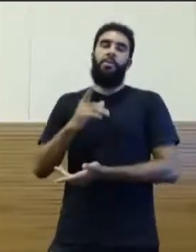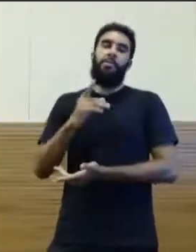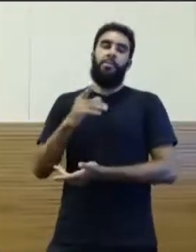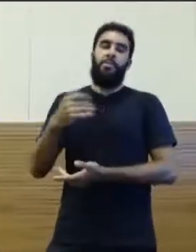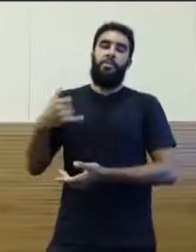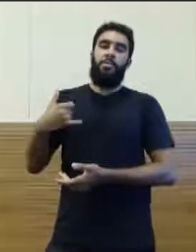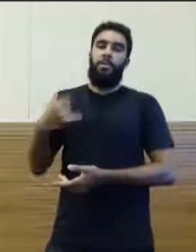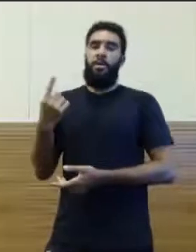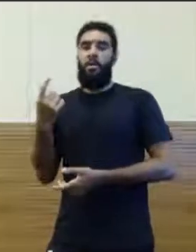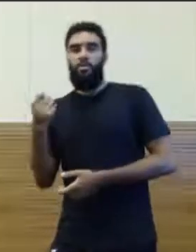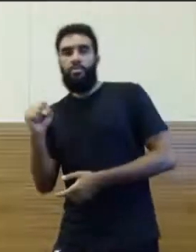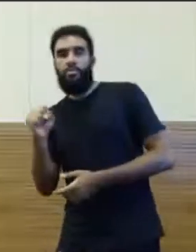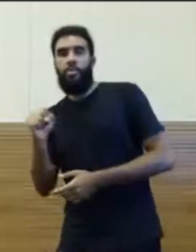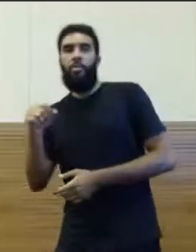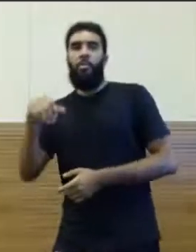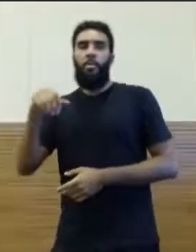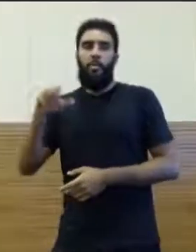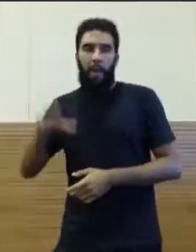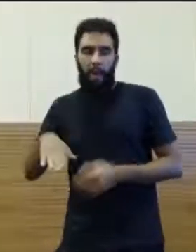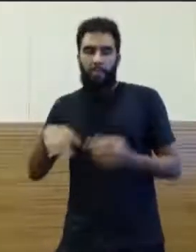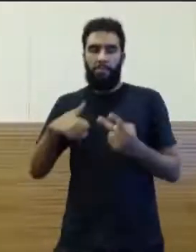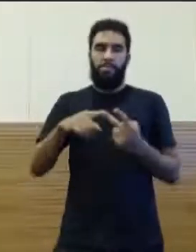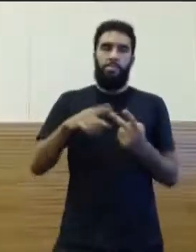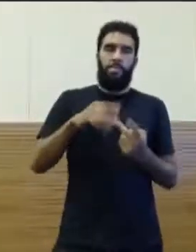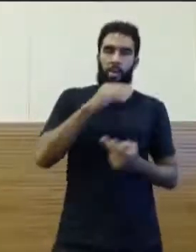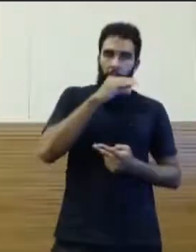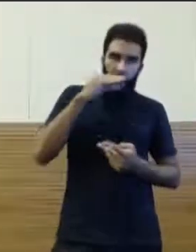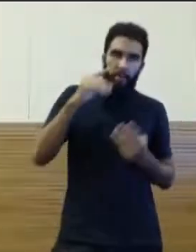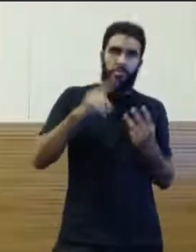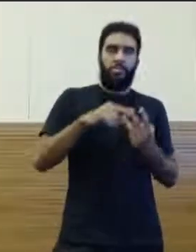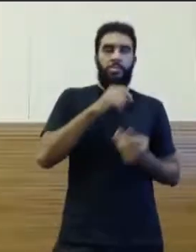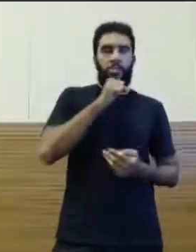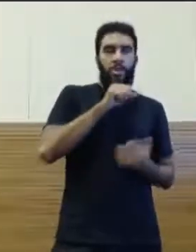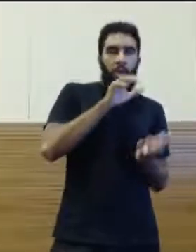also with teenagers, elderly,